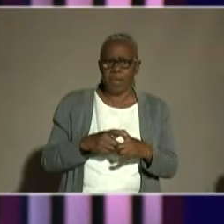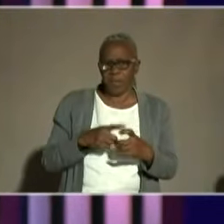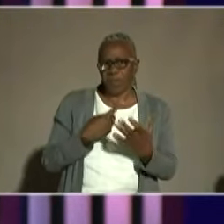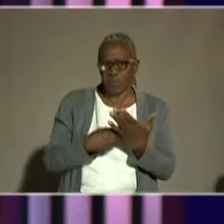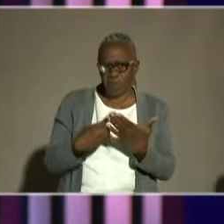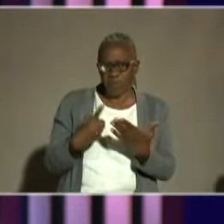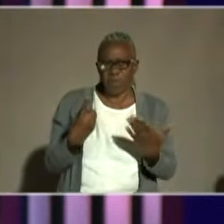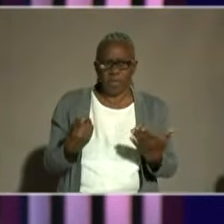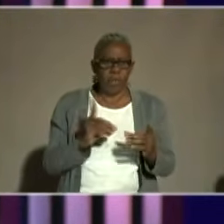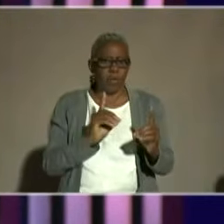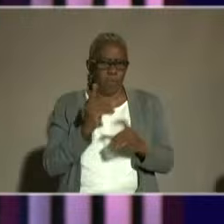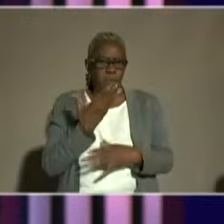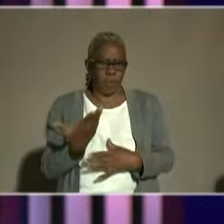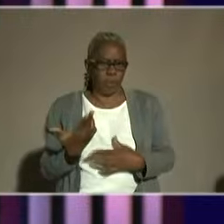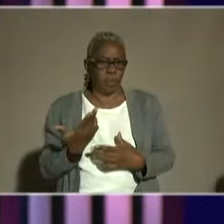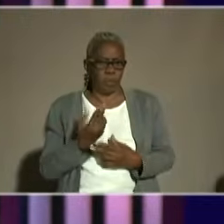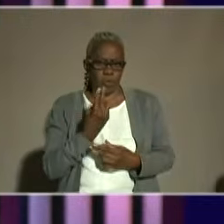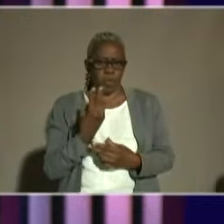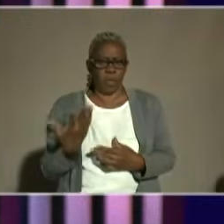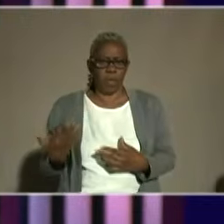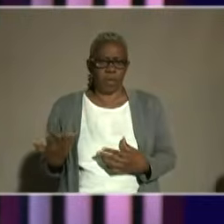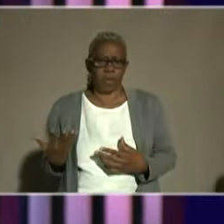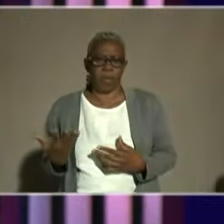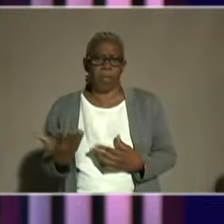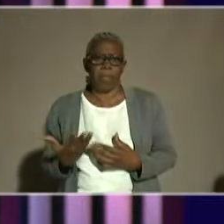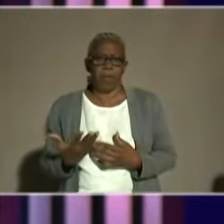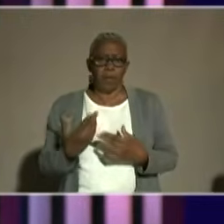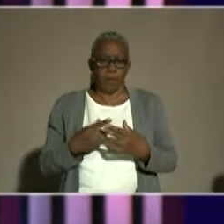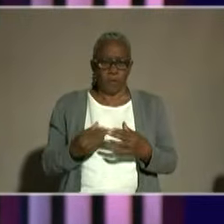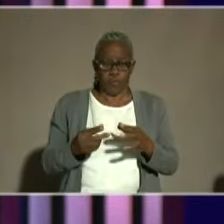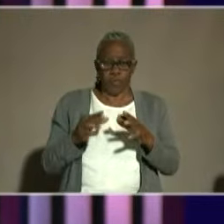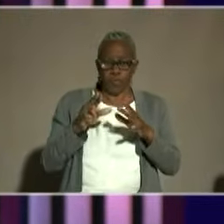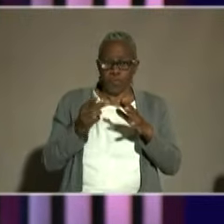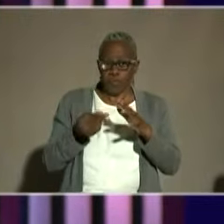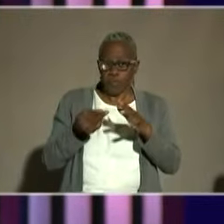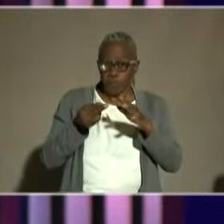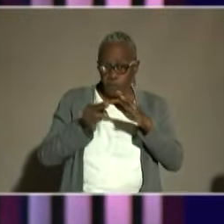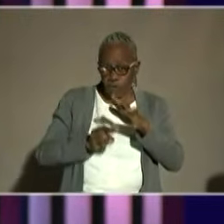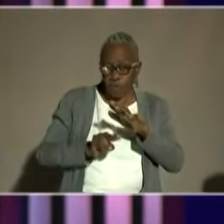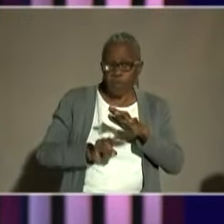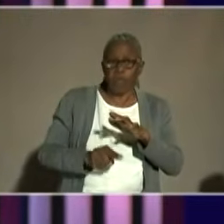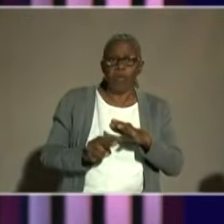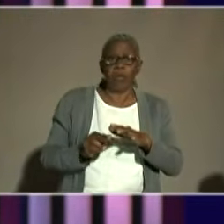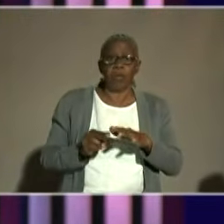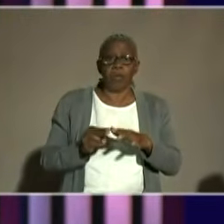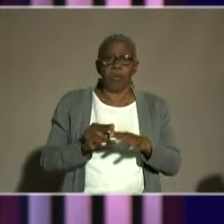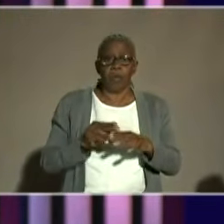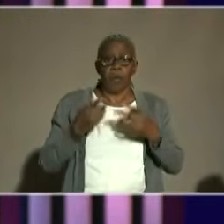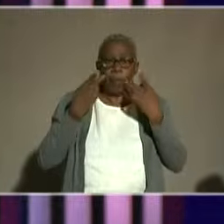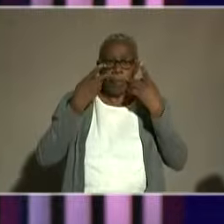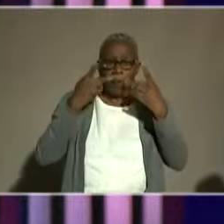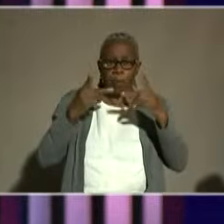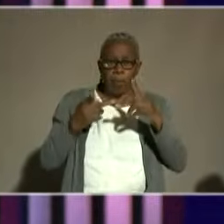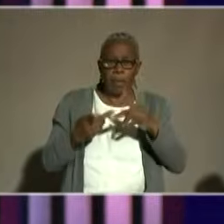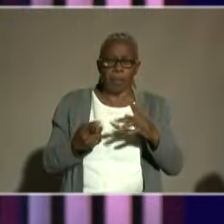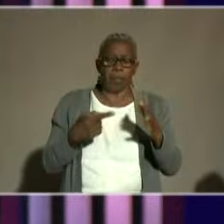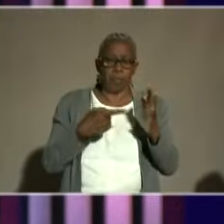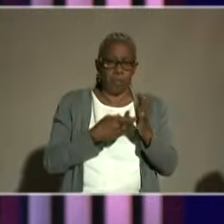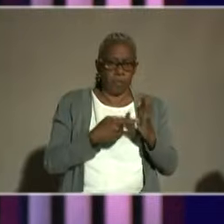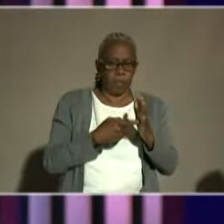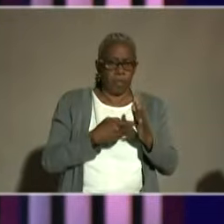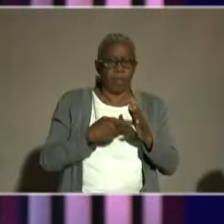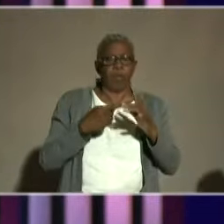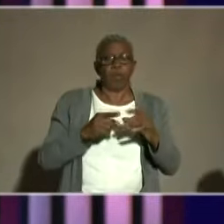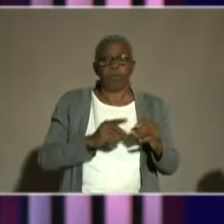done very well as a nation in reducing our public debt. We ensured that the fiscal rules were very strong with